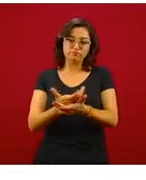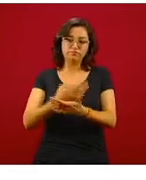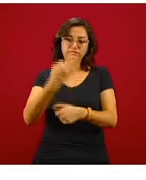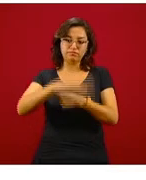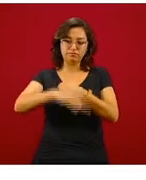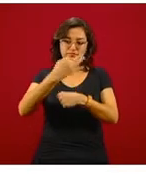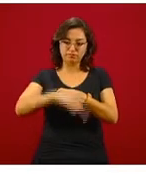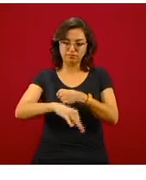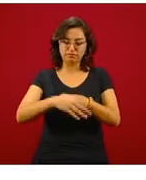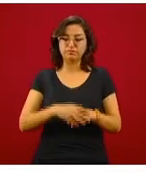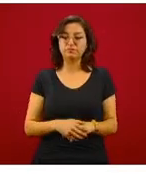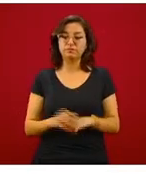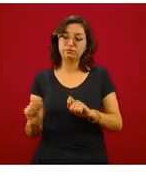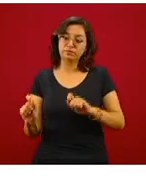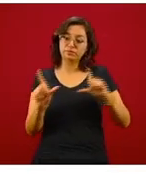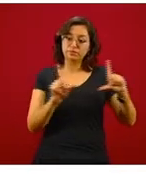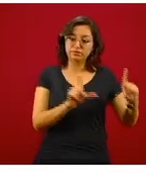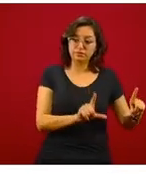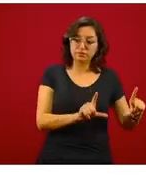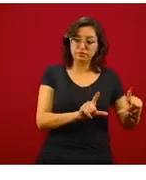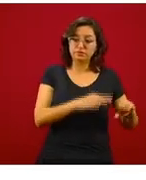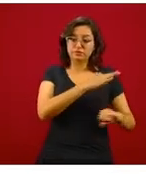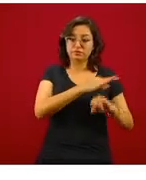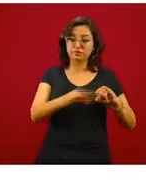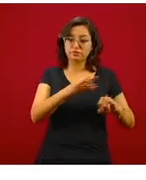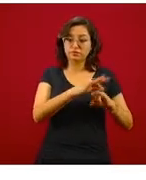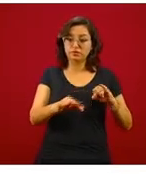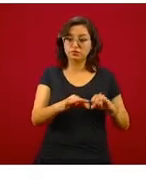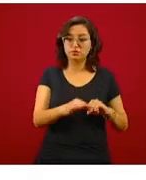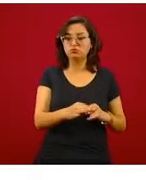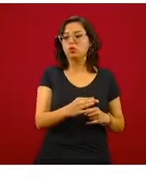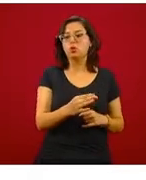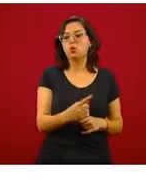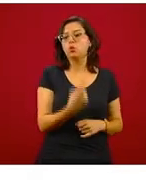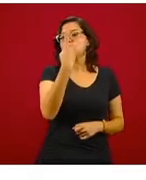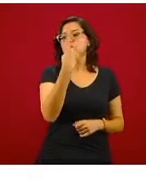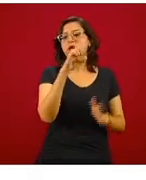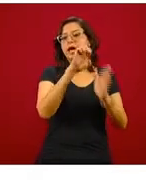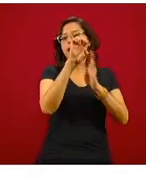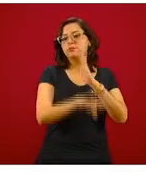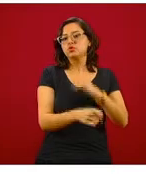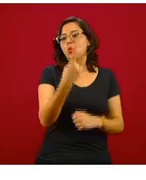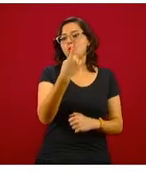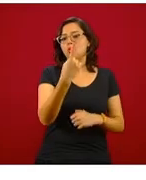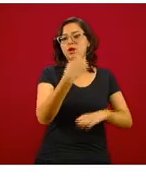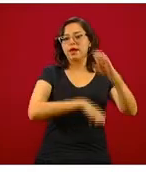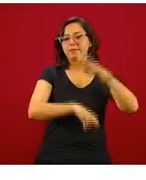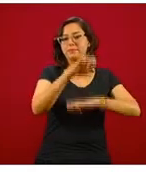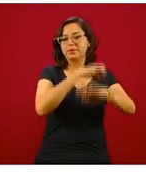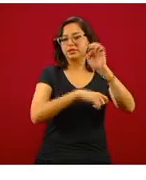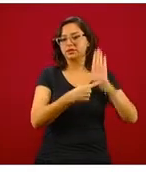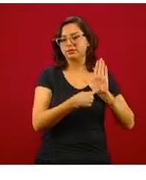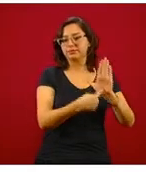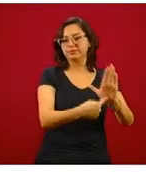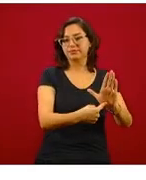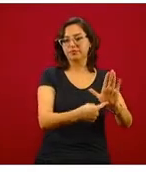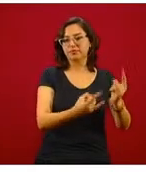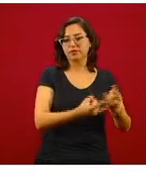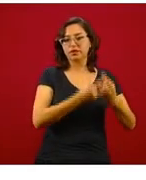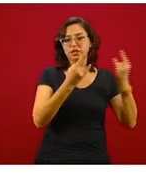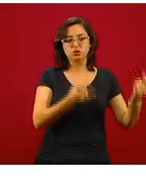of the disability per state. And finally, we have here the history